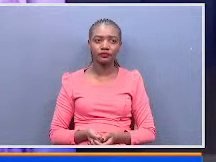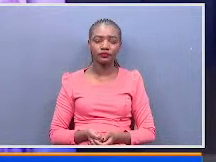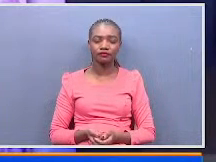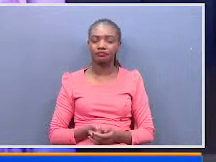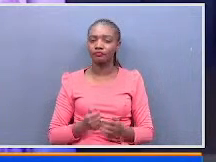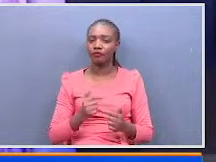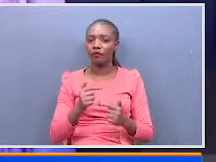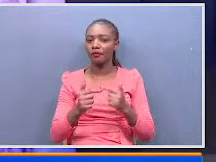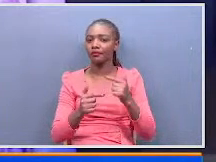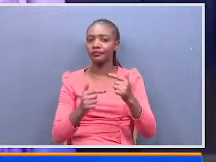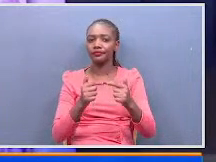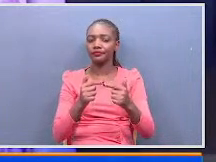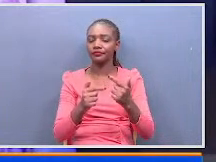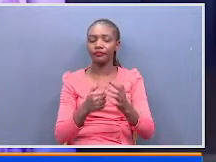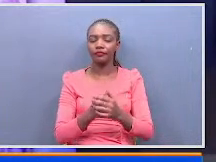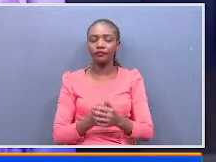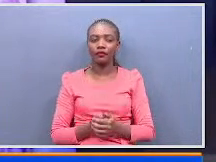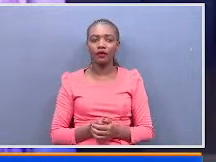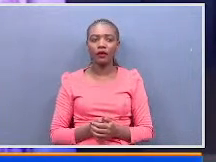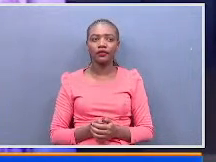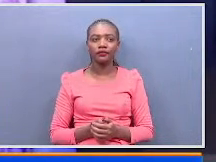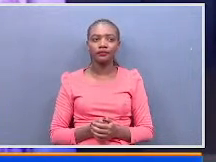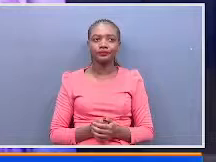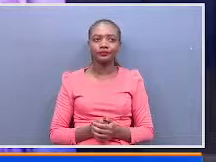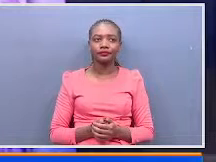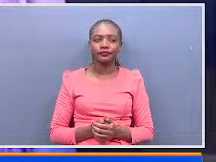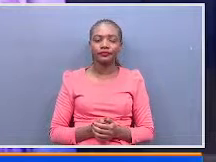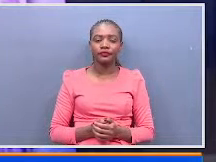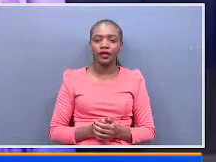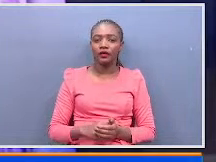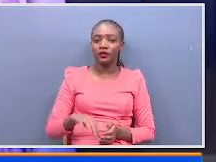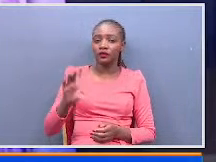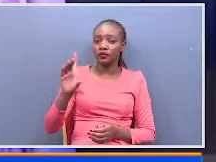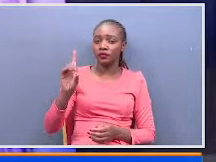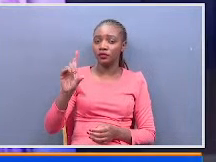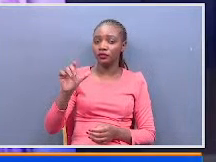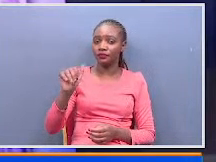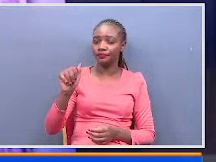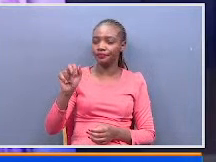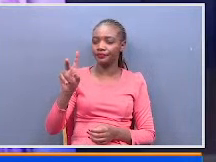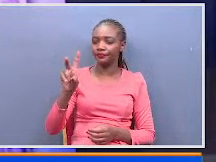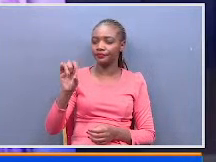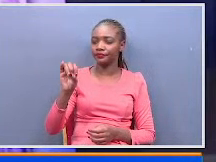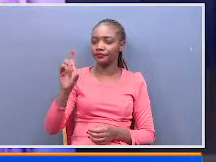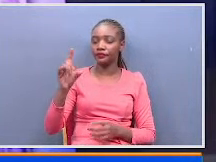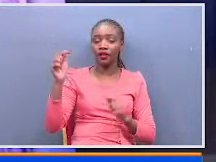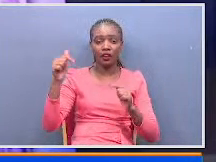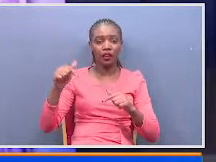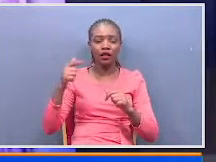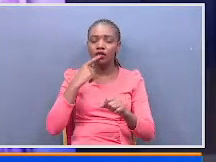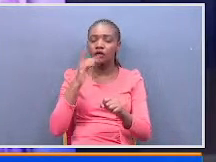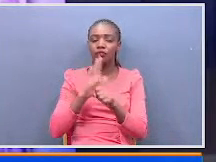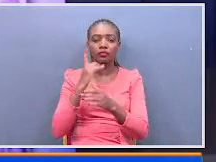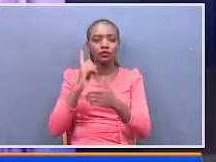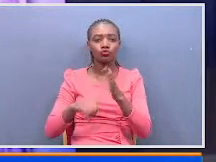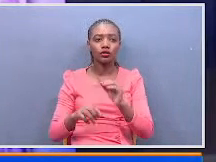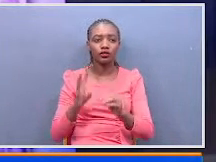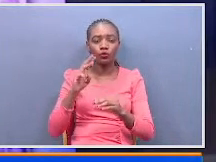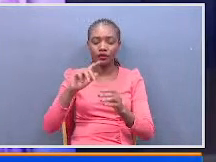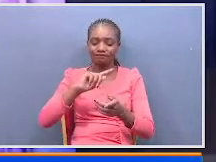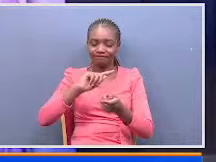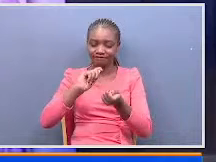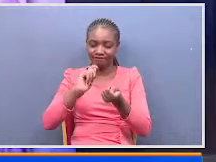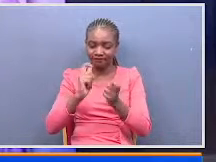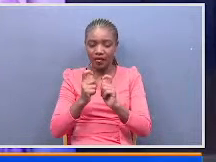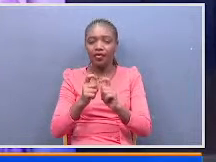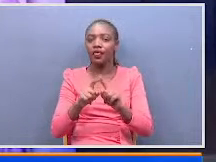Still on the final campaign call, Agano party leader David Wahiga Mwaure has today promised to revive the economy